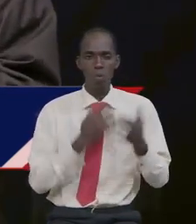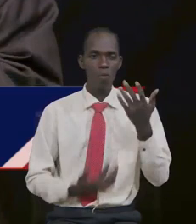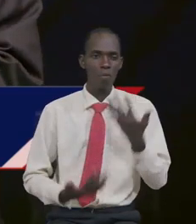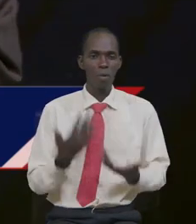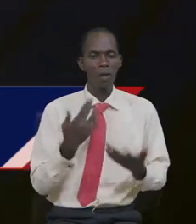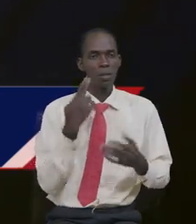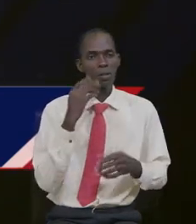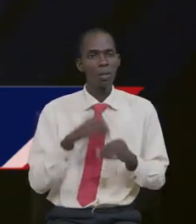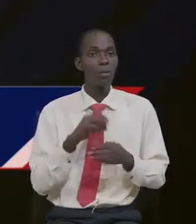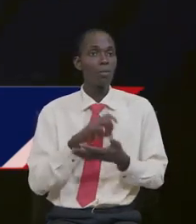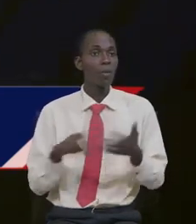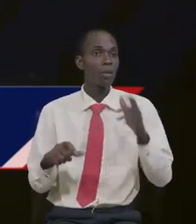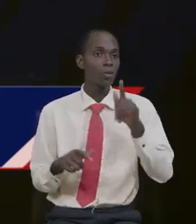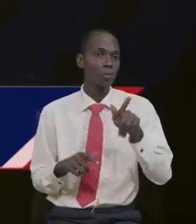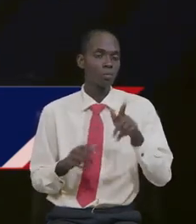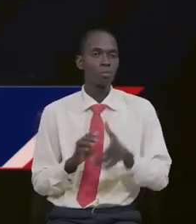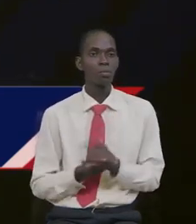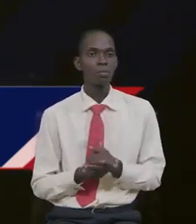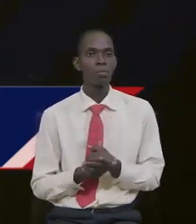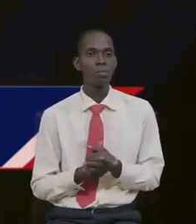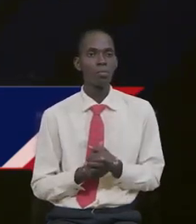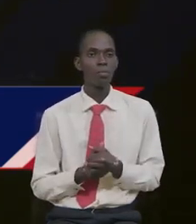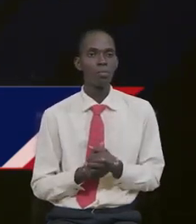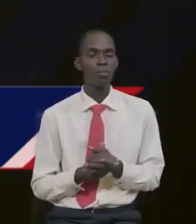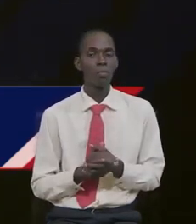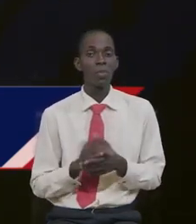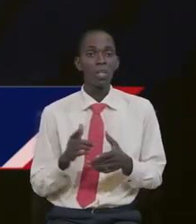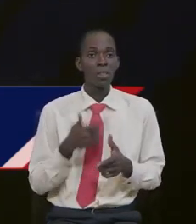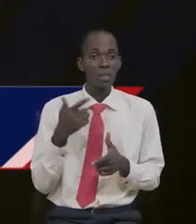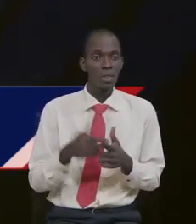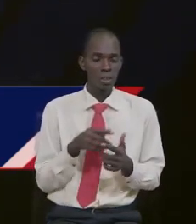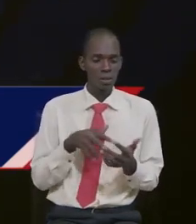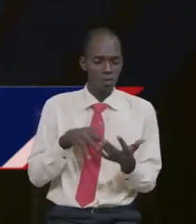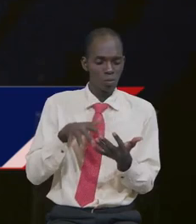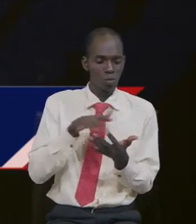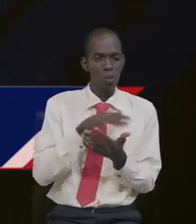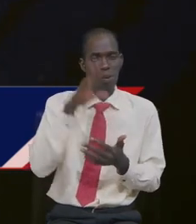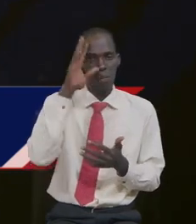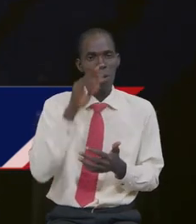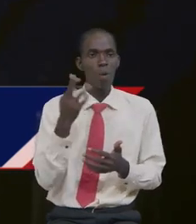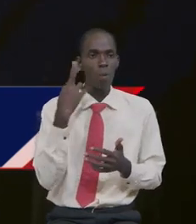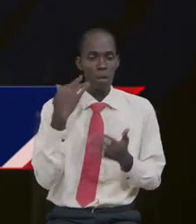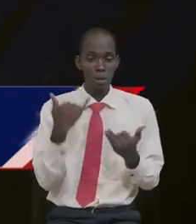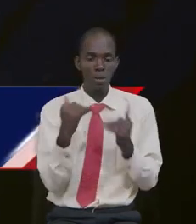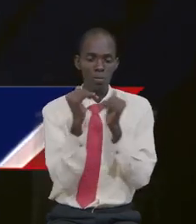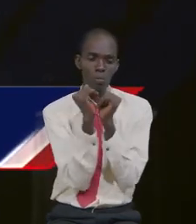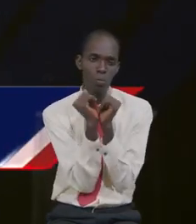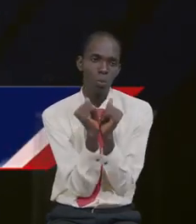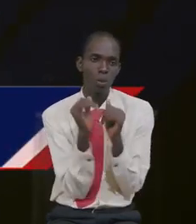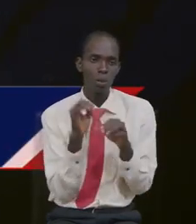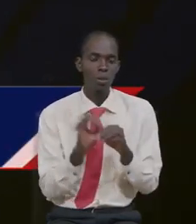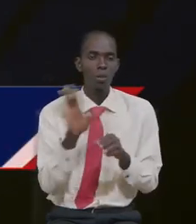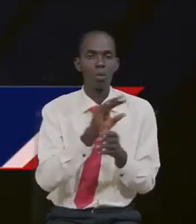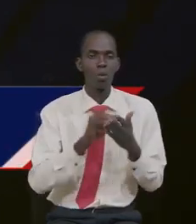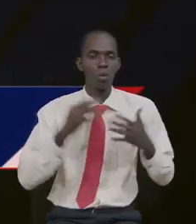verse 21. Verse 21. But then these men were bound in their coats, and then